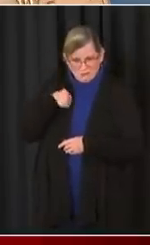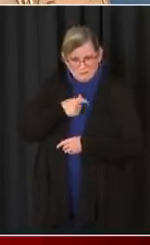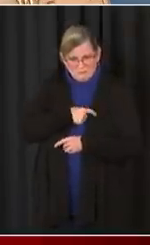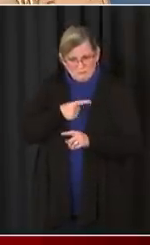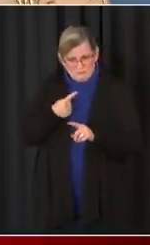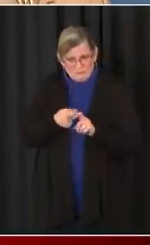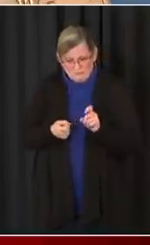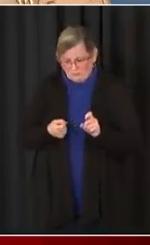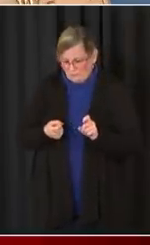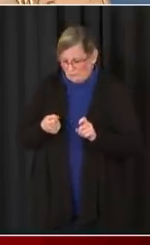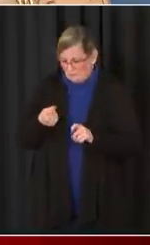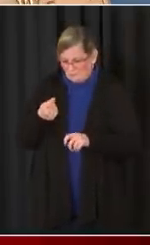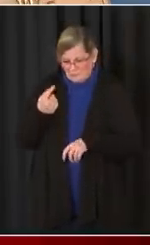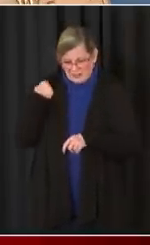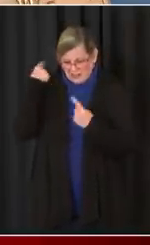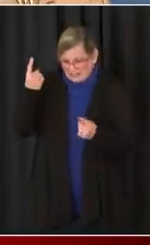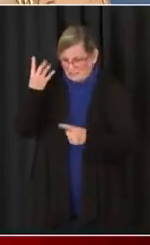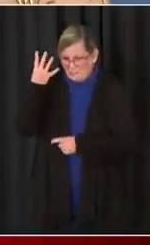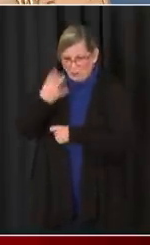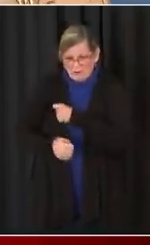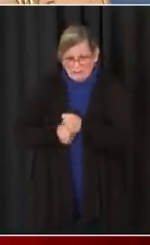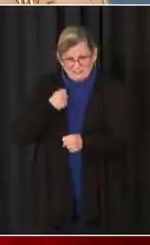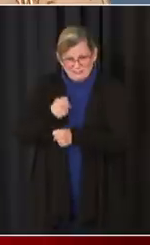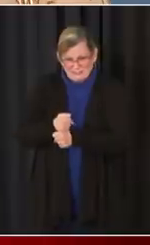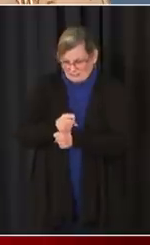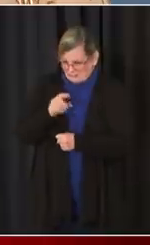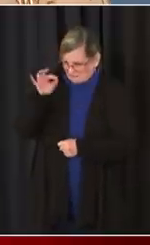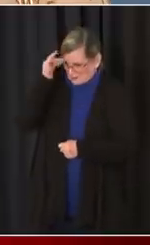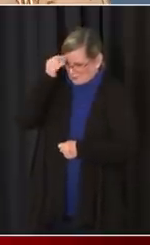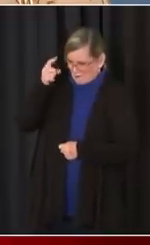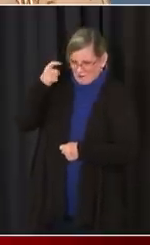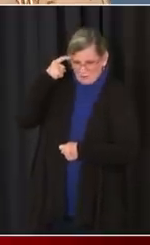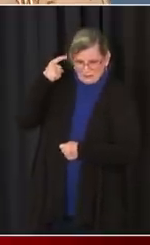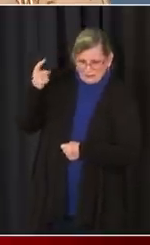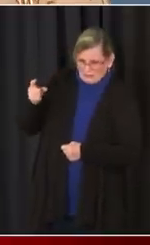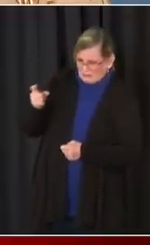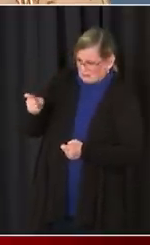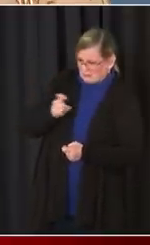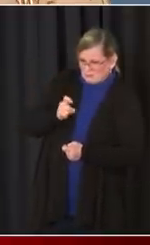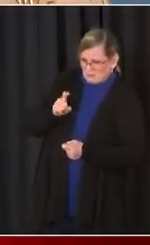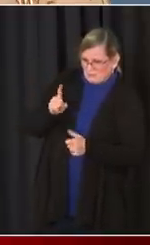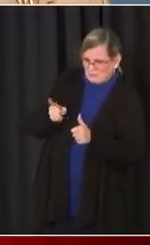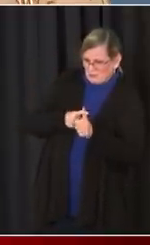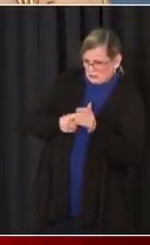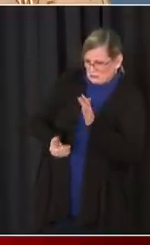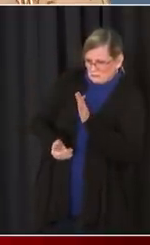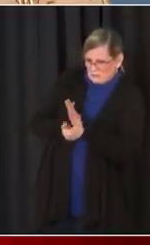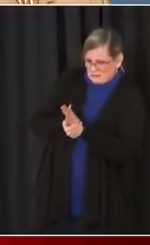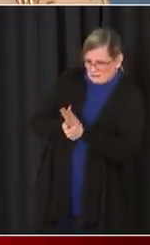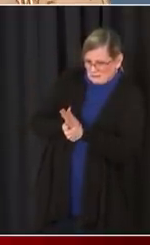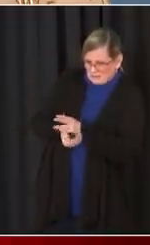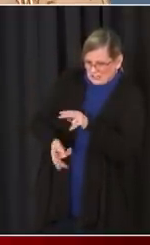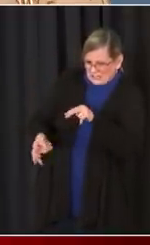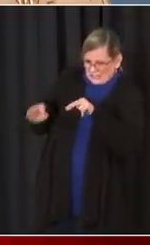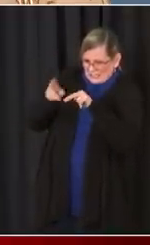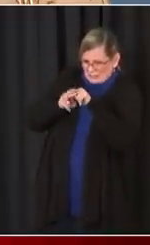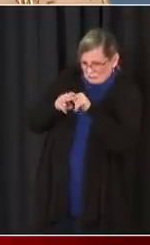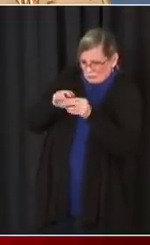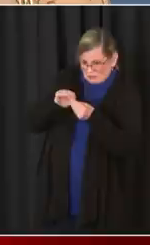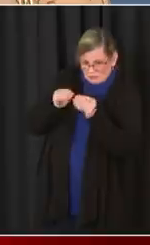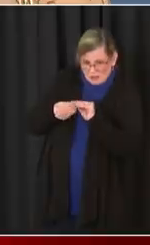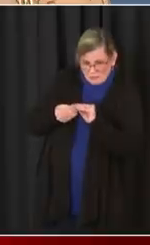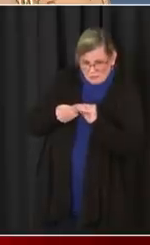last 4 years of helping the federal government police First Amendment demonstrations that are increasing in number